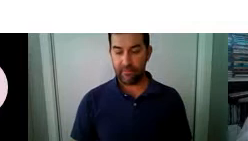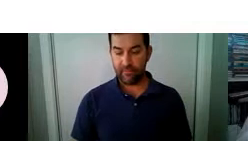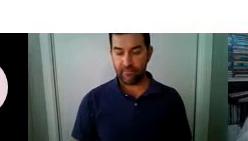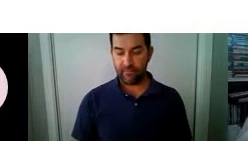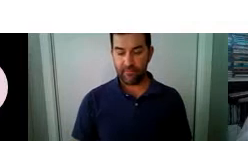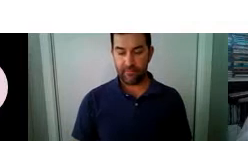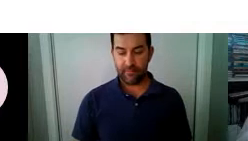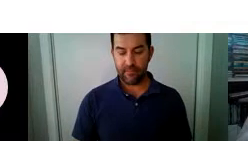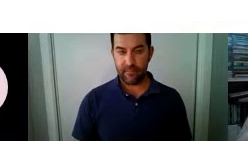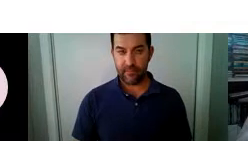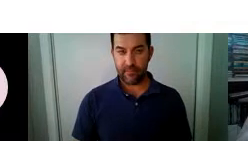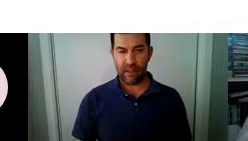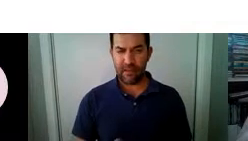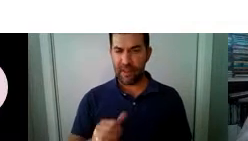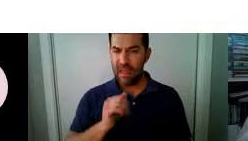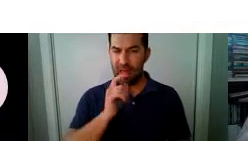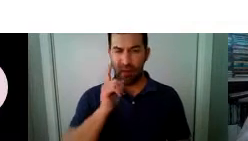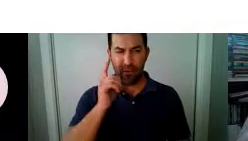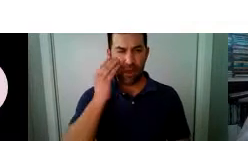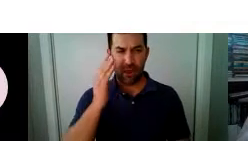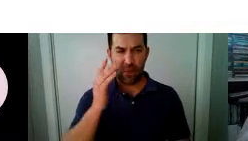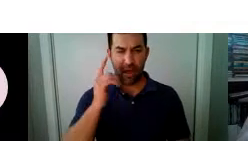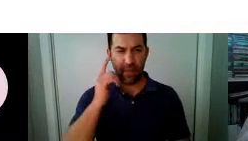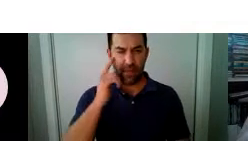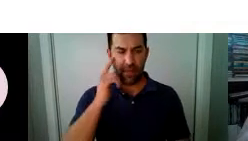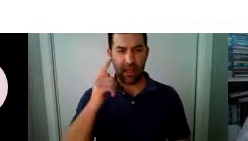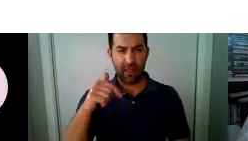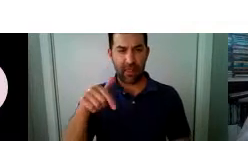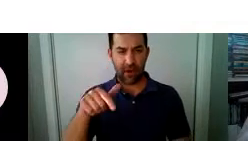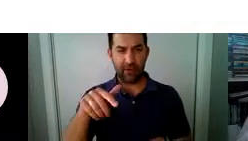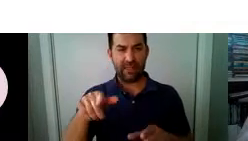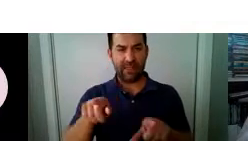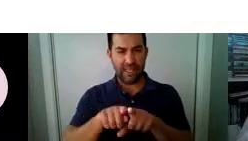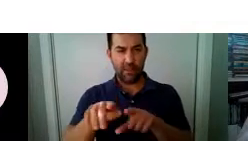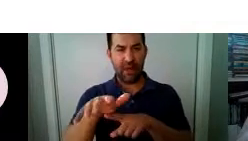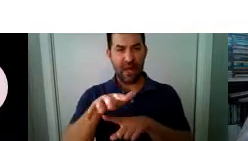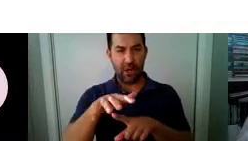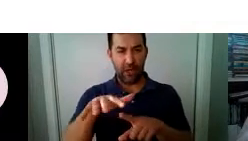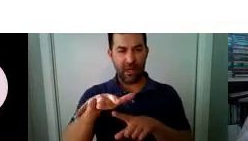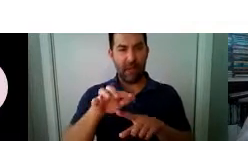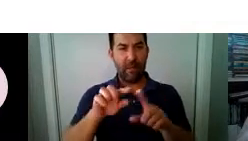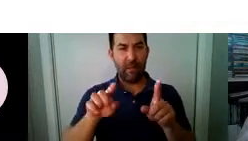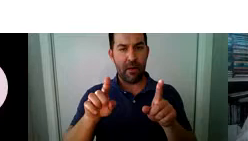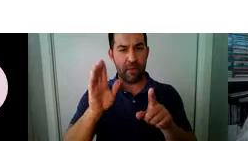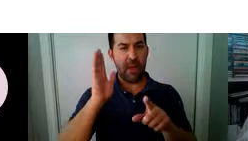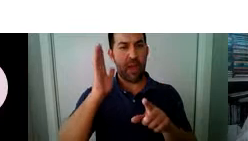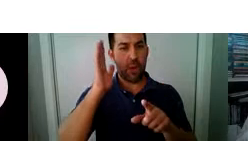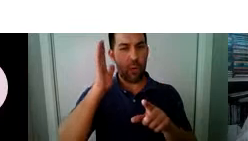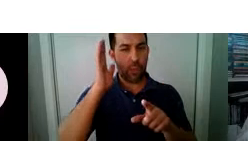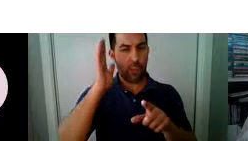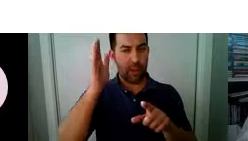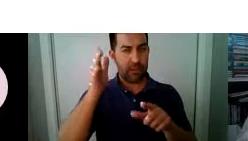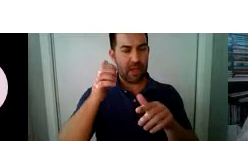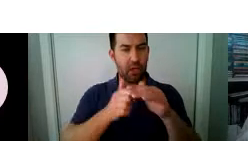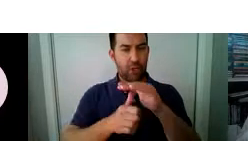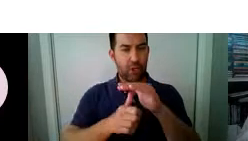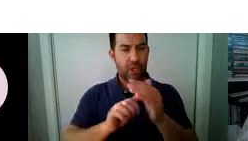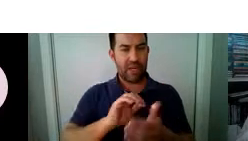I don't think so. I think that they will be in roughly the same location, but they will be under a